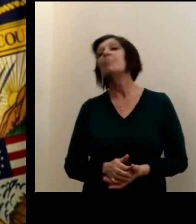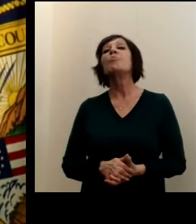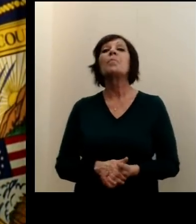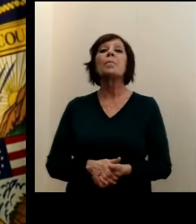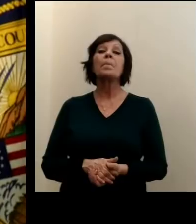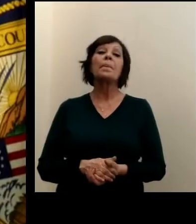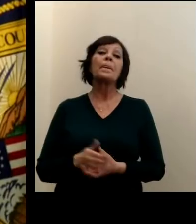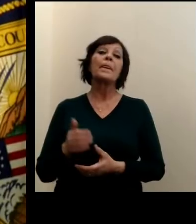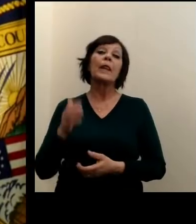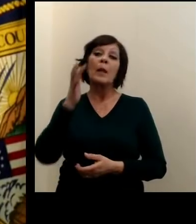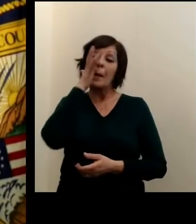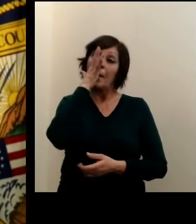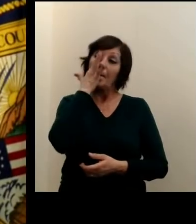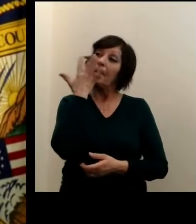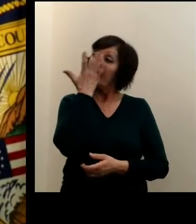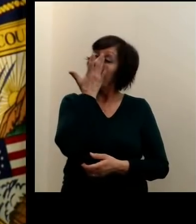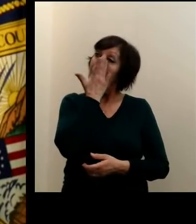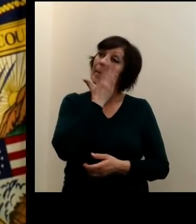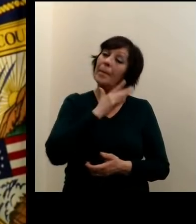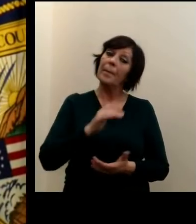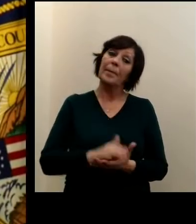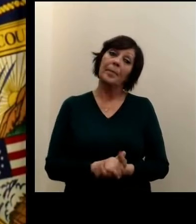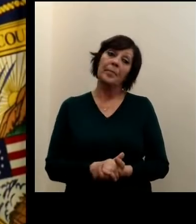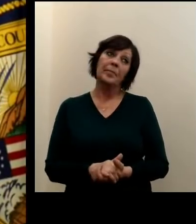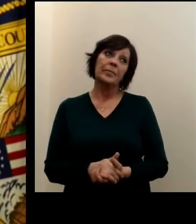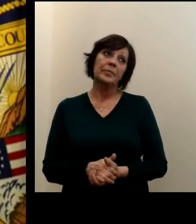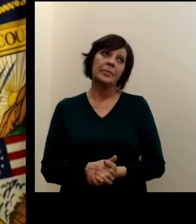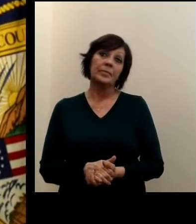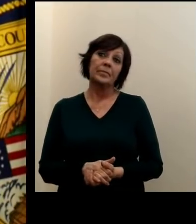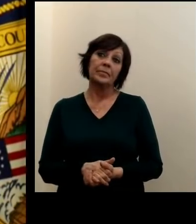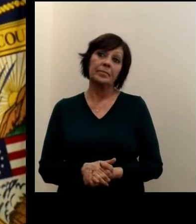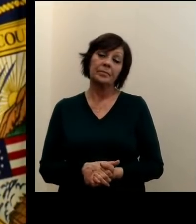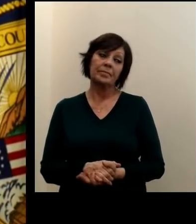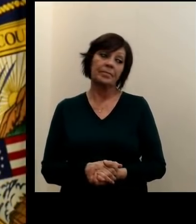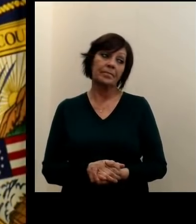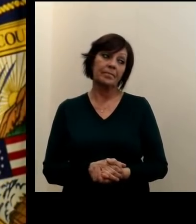Anybody else that is on the call that I did not identify earlier?